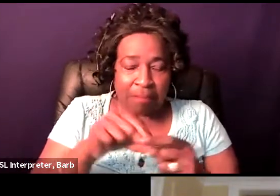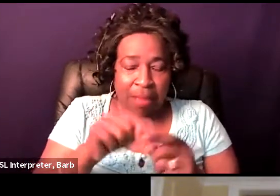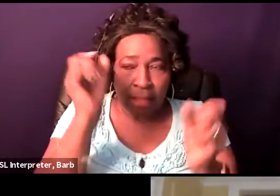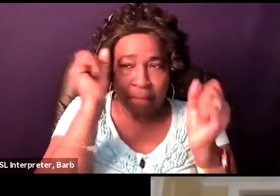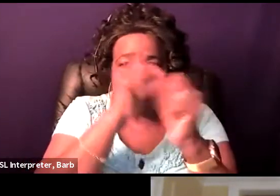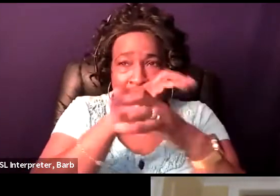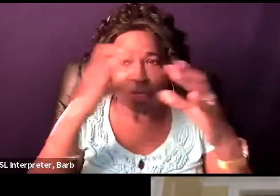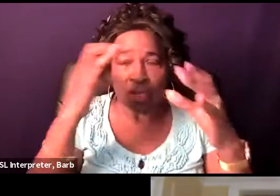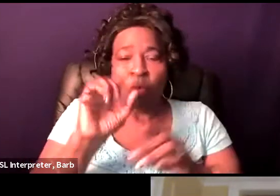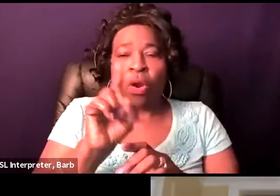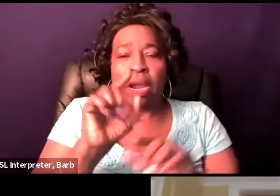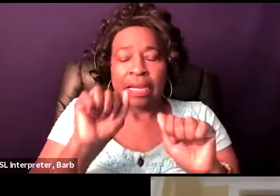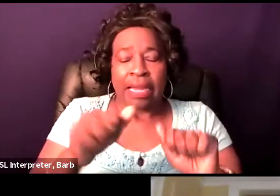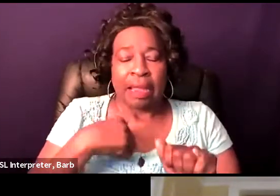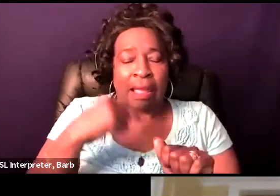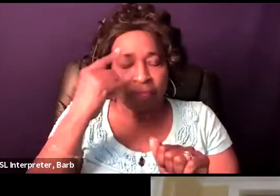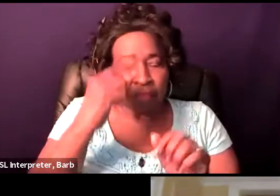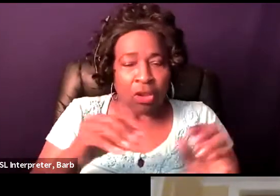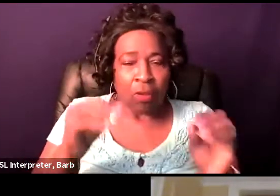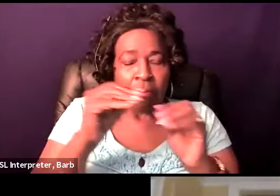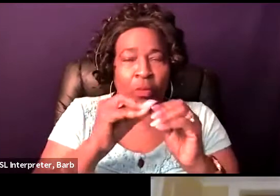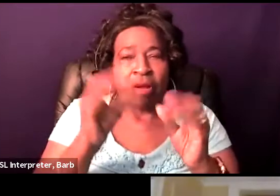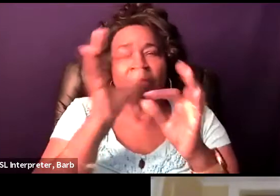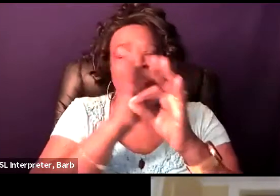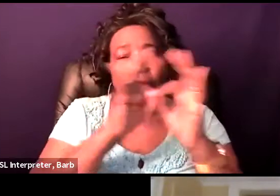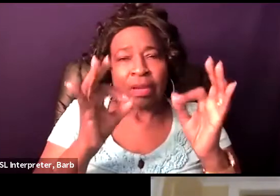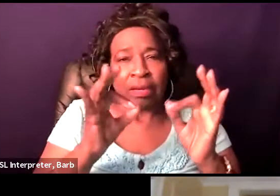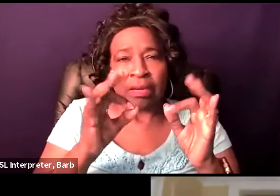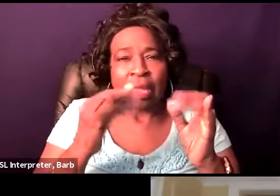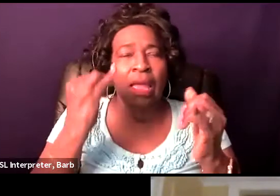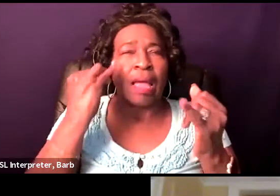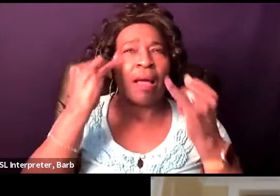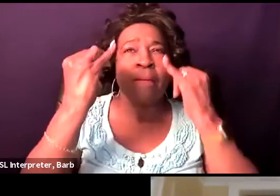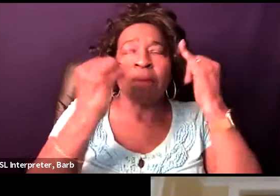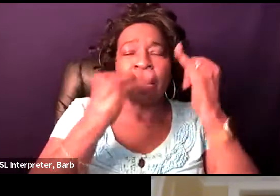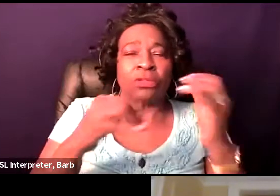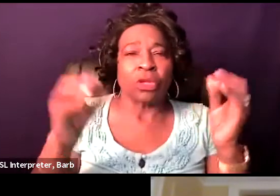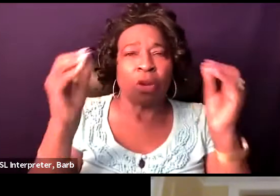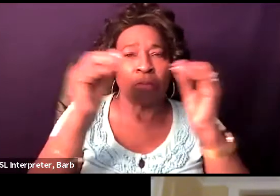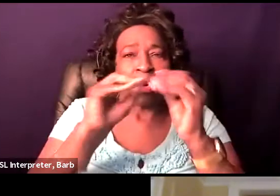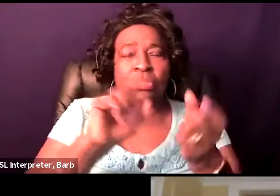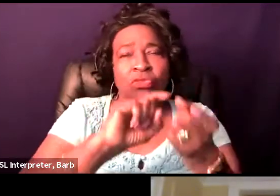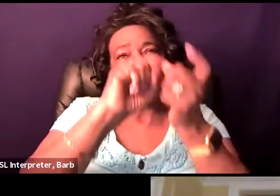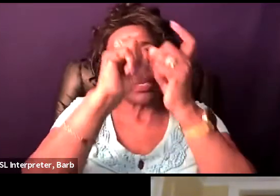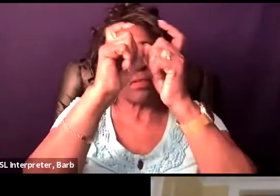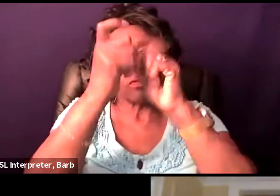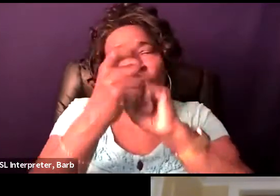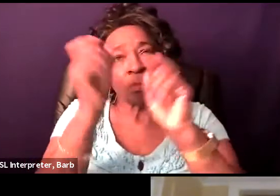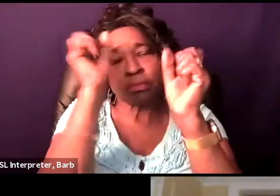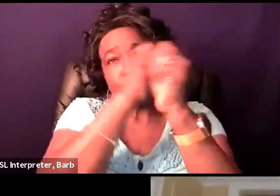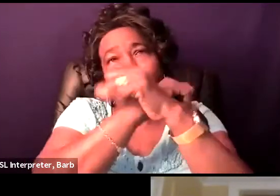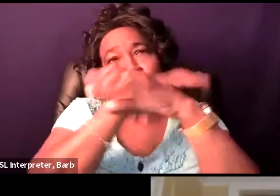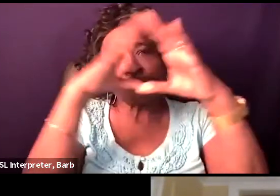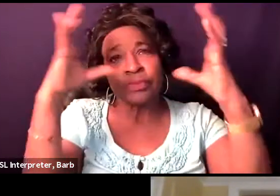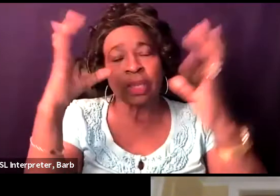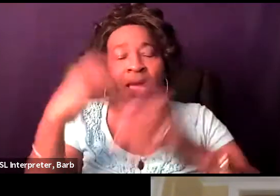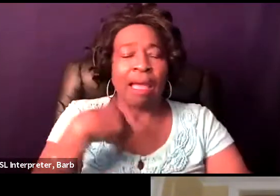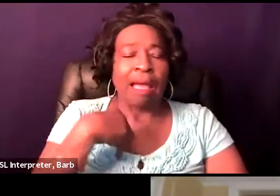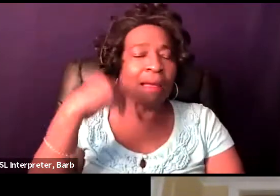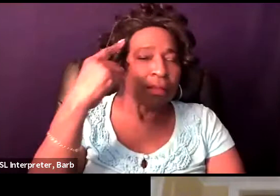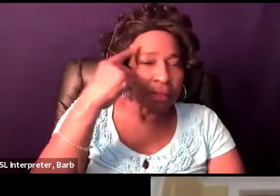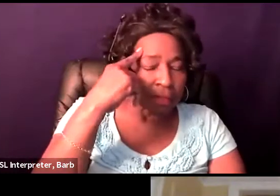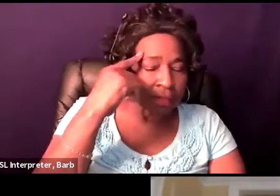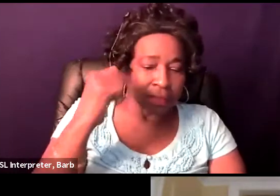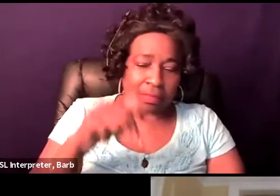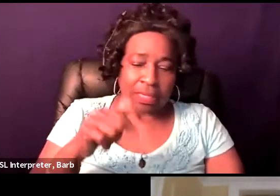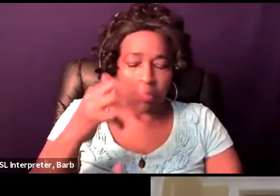think more freely, imagine more transformatively? And I think that the social